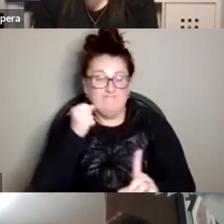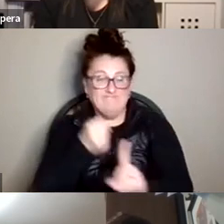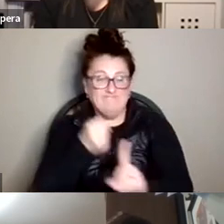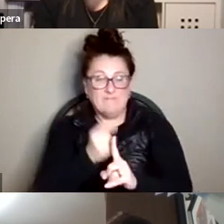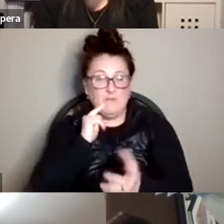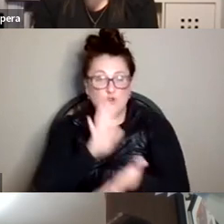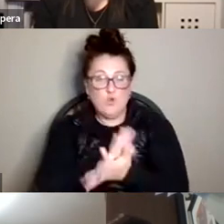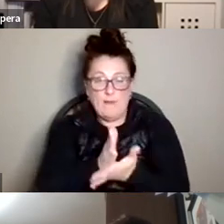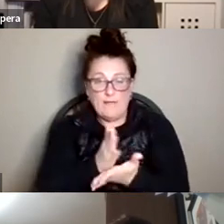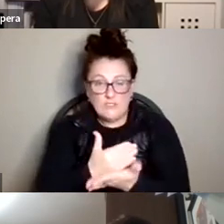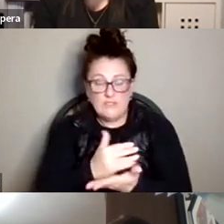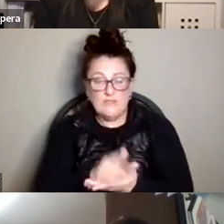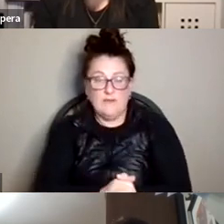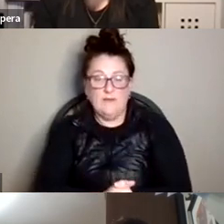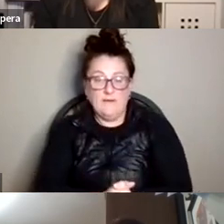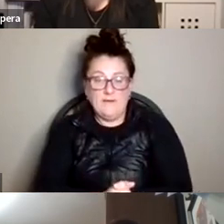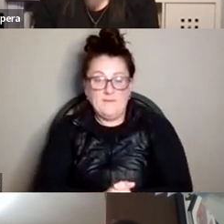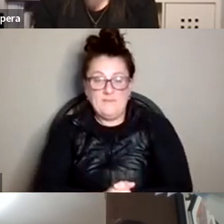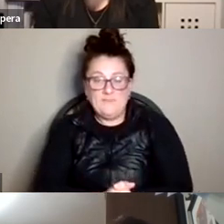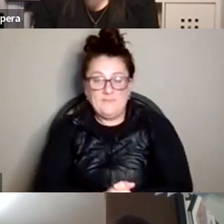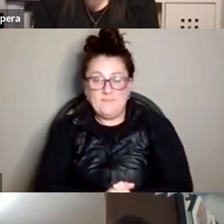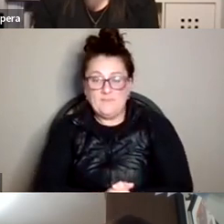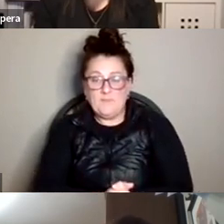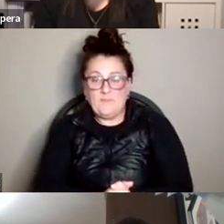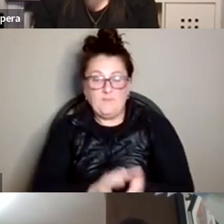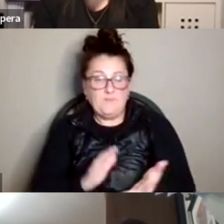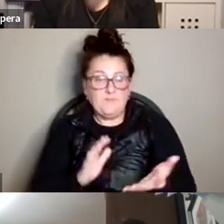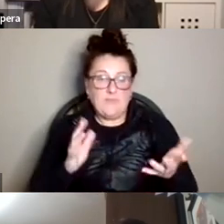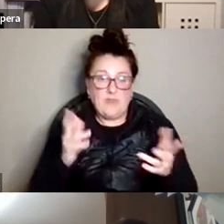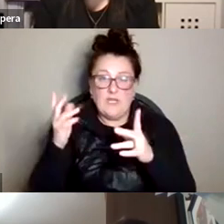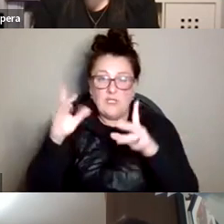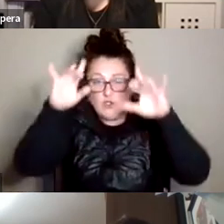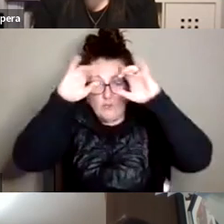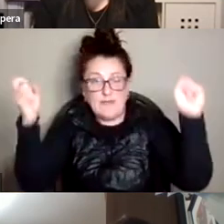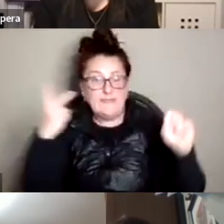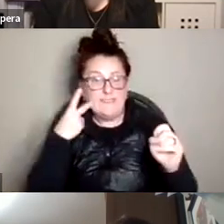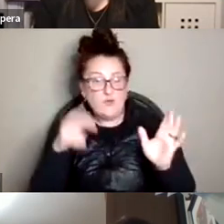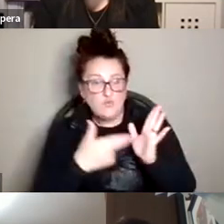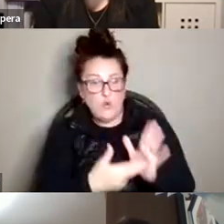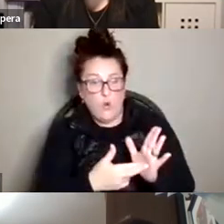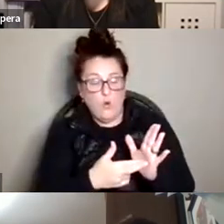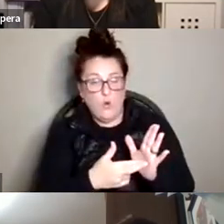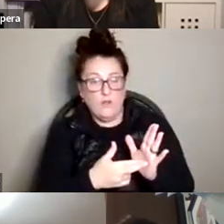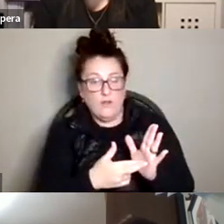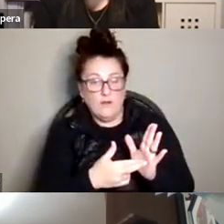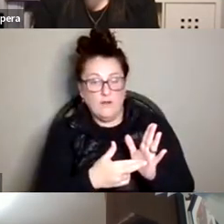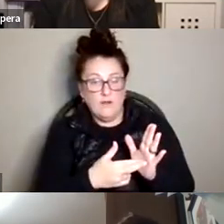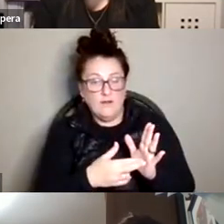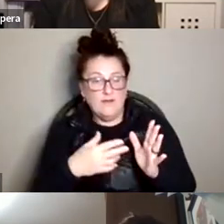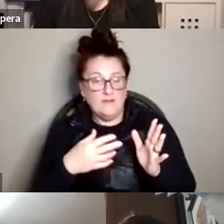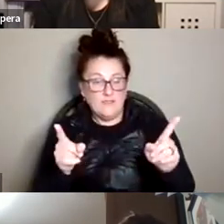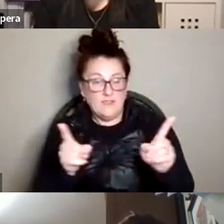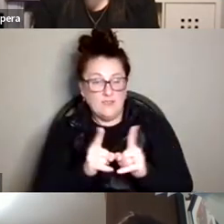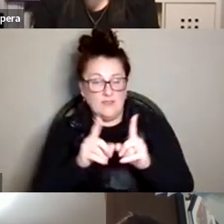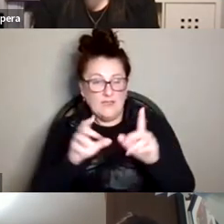our school budgets. How does the superintendent see their role in really bringing those issues to light and thinking about those as also